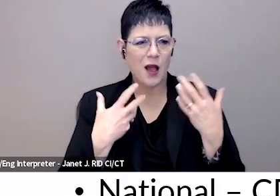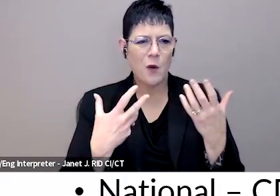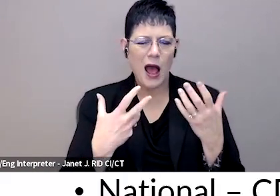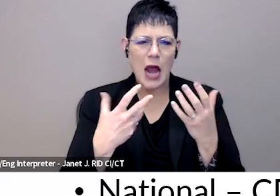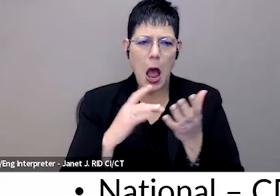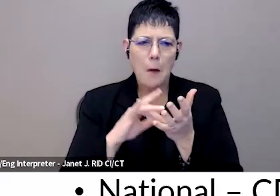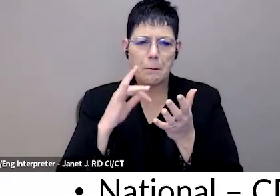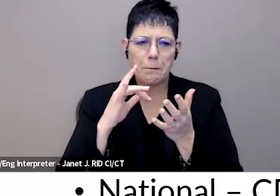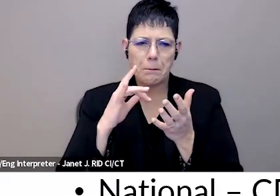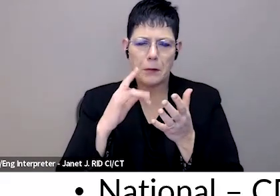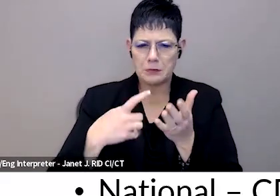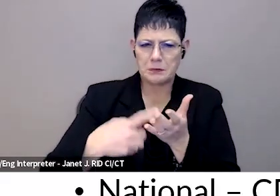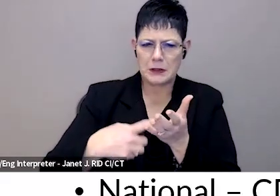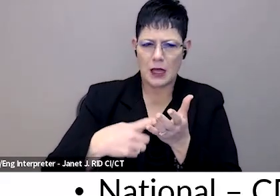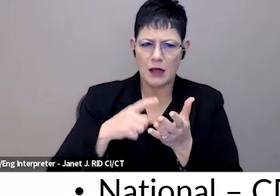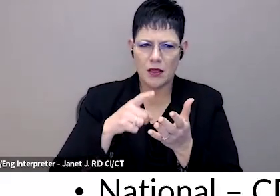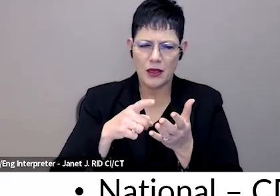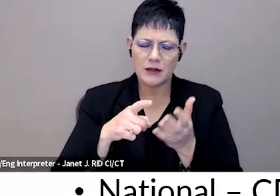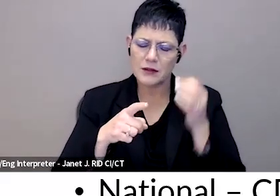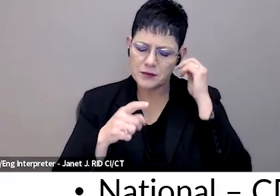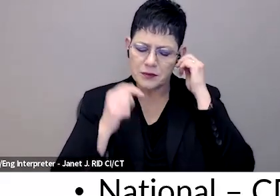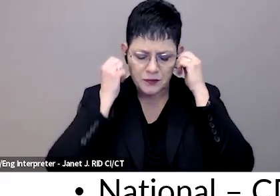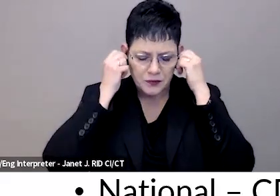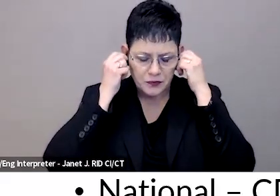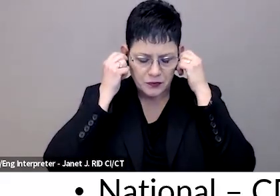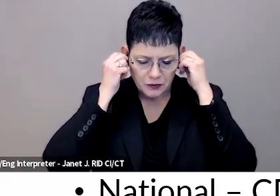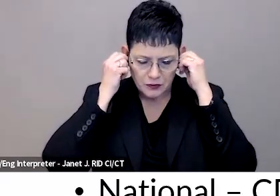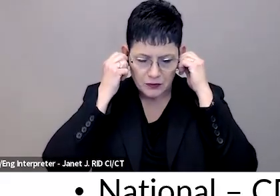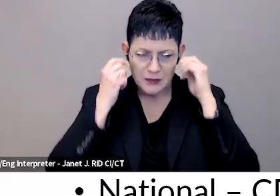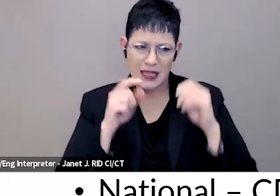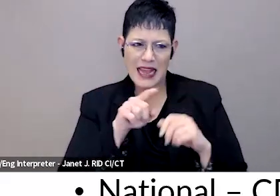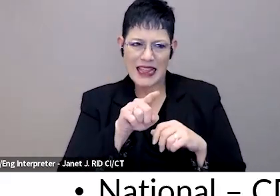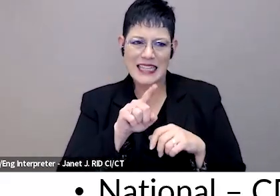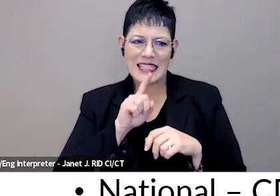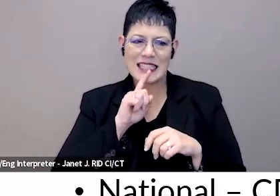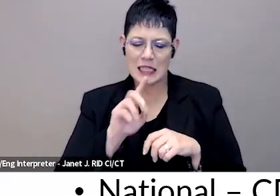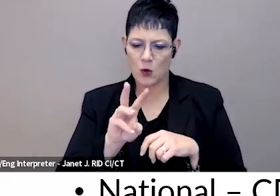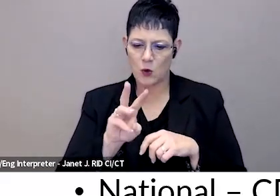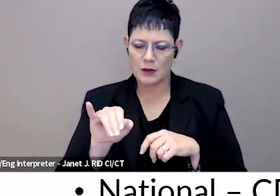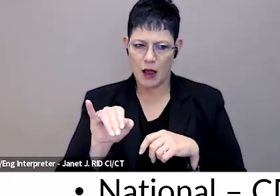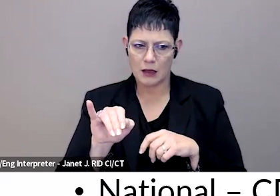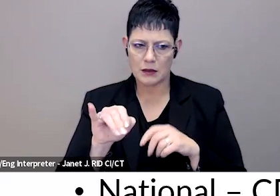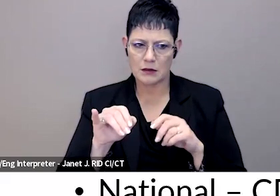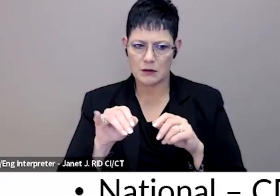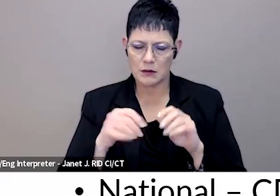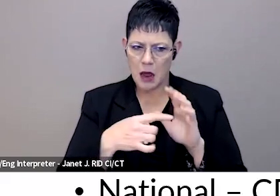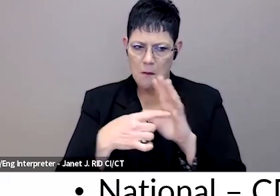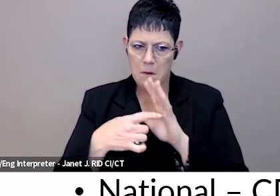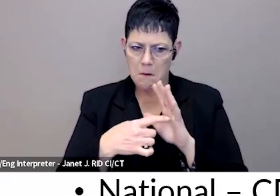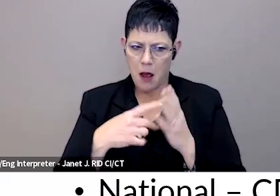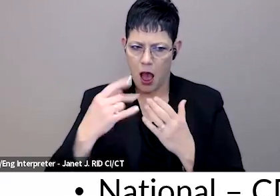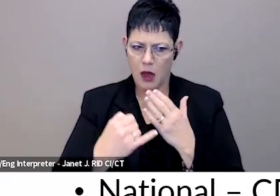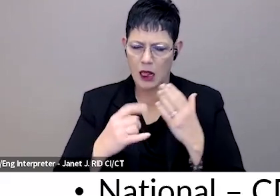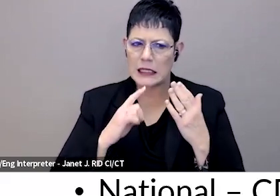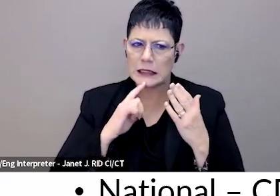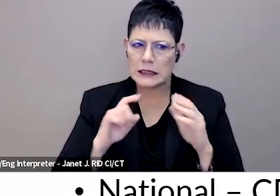bit of time here because I think the Wisconsin model is scalable, it's replicable, and could